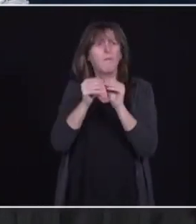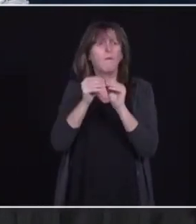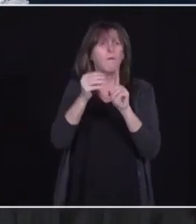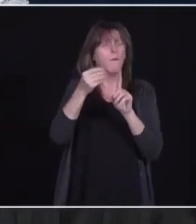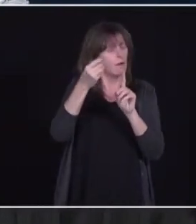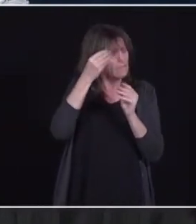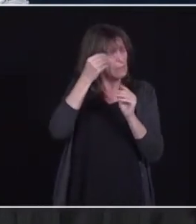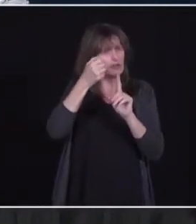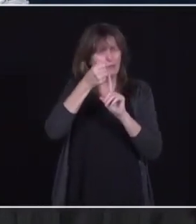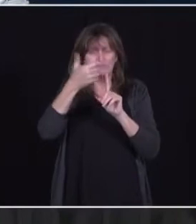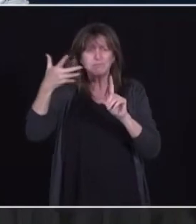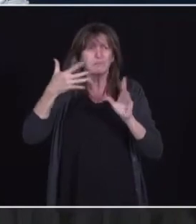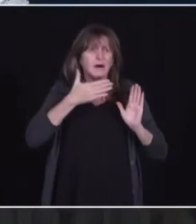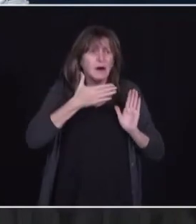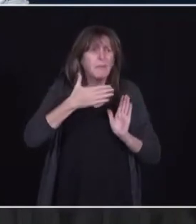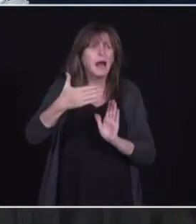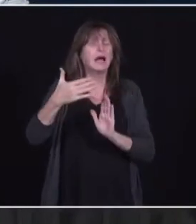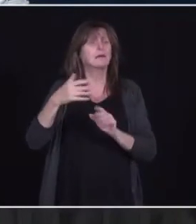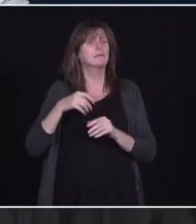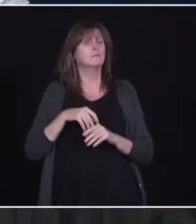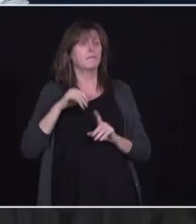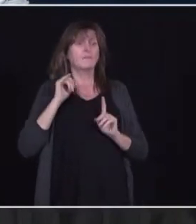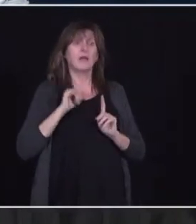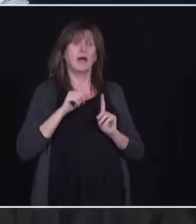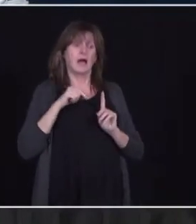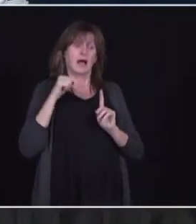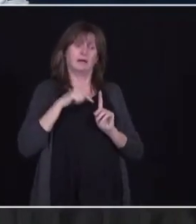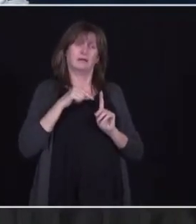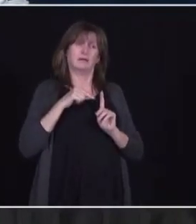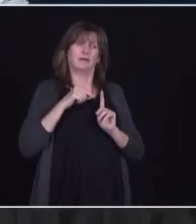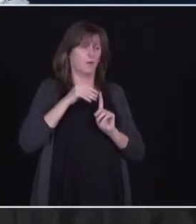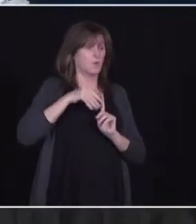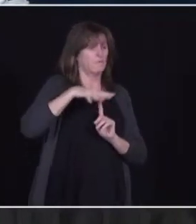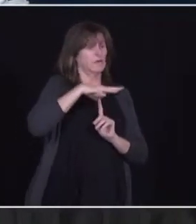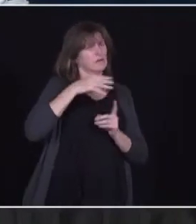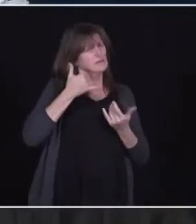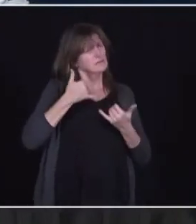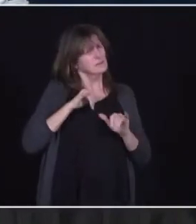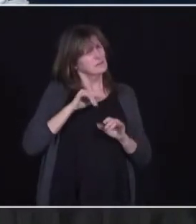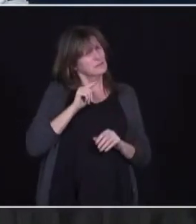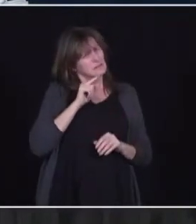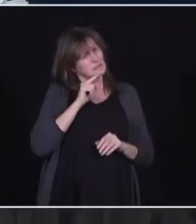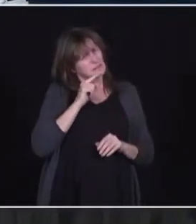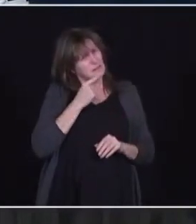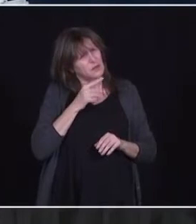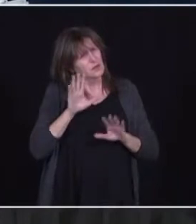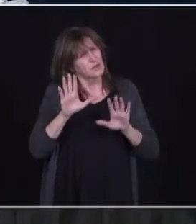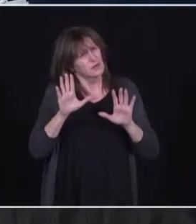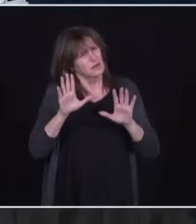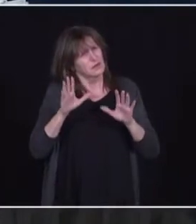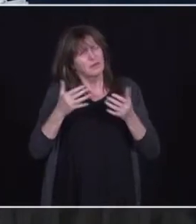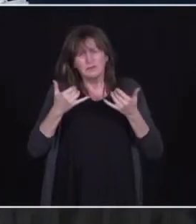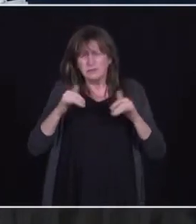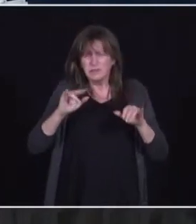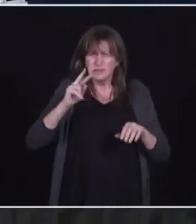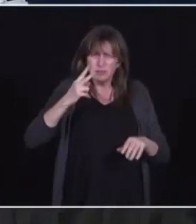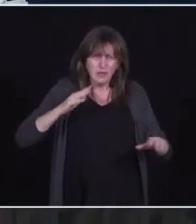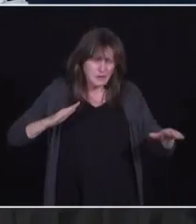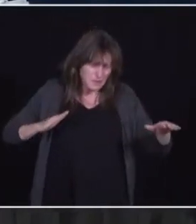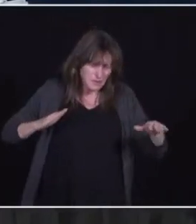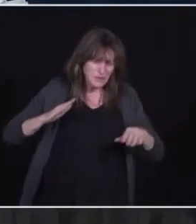is still very, very serious. We're still battling the second wave. Today, our government took further